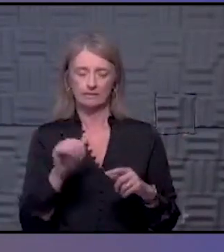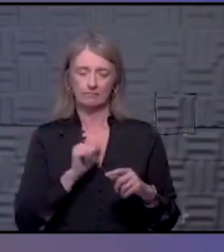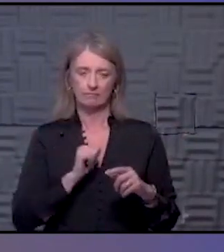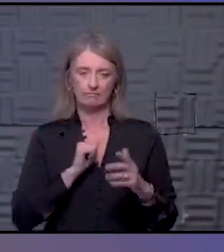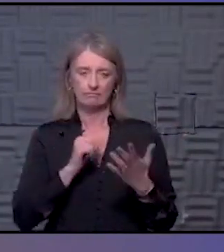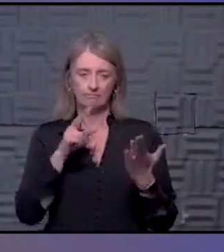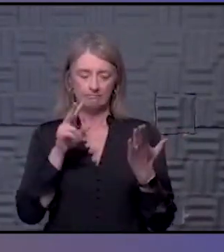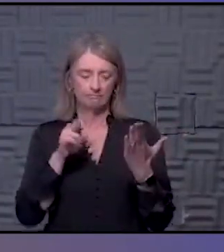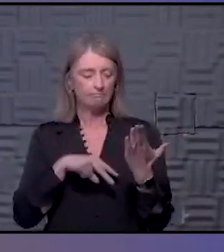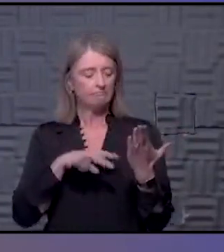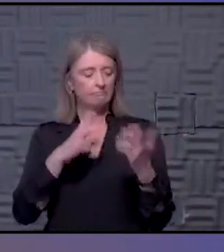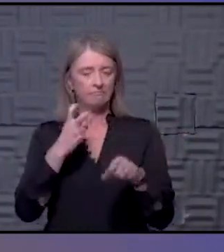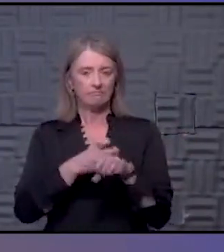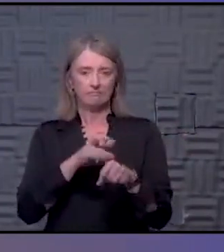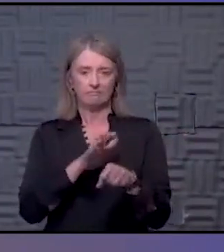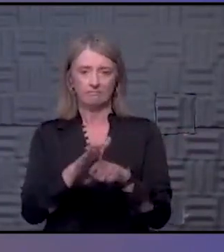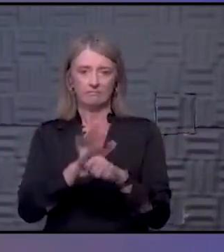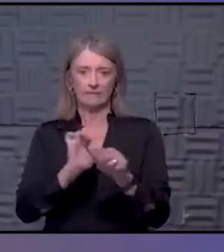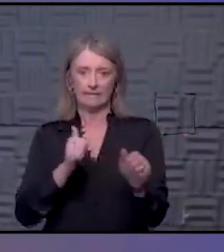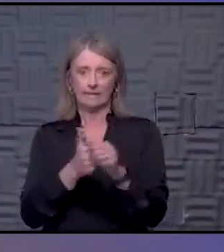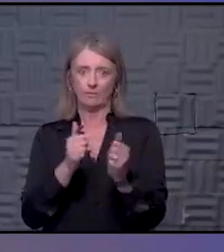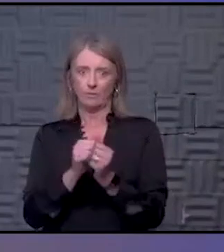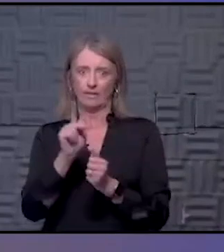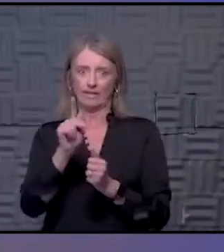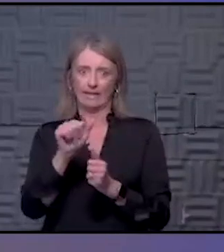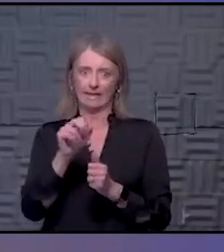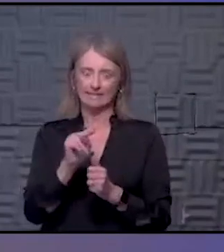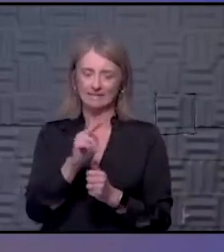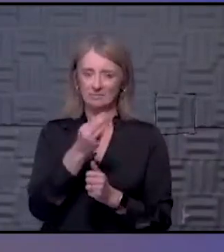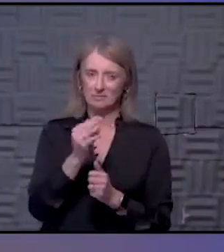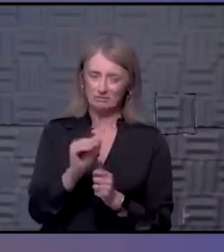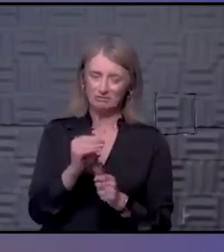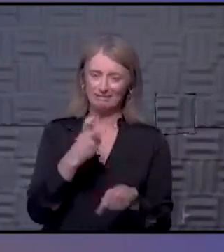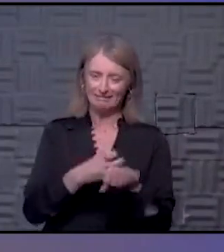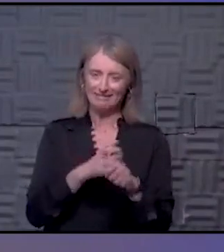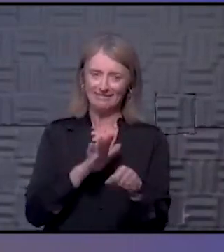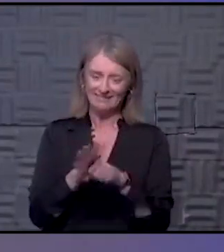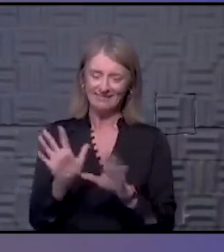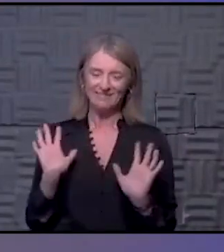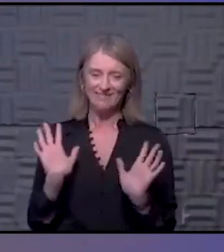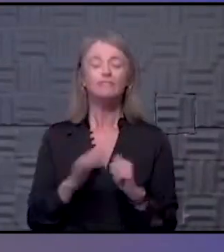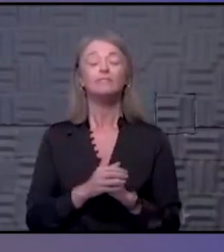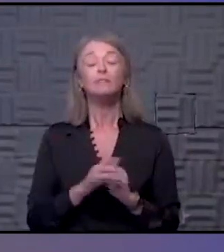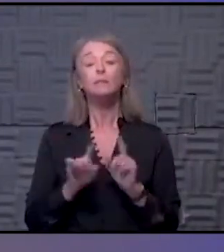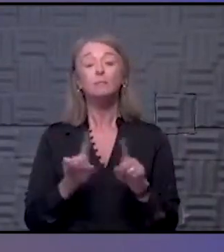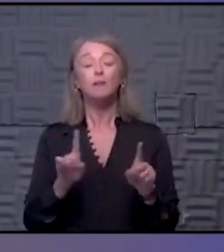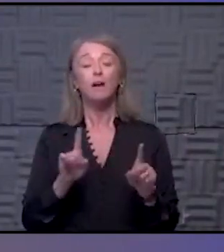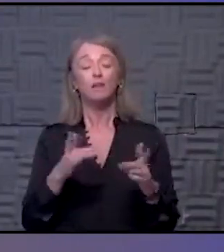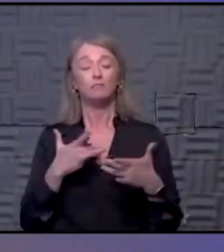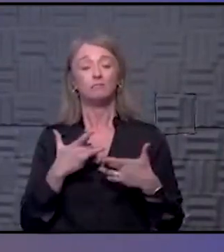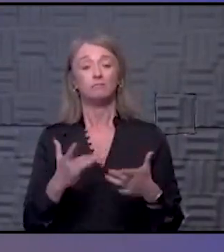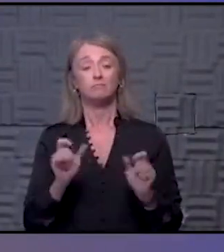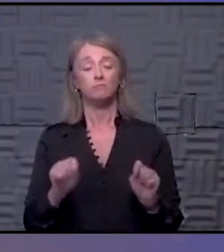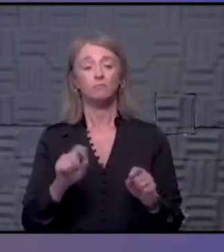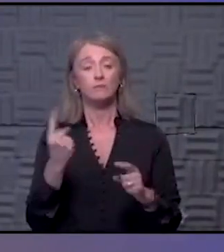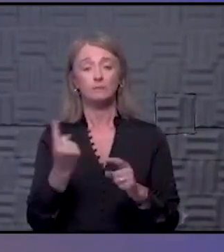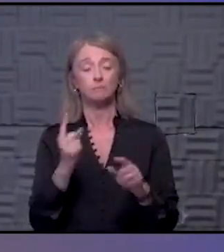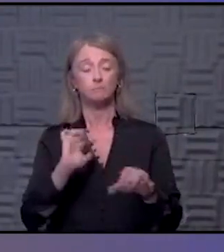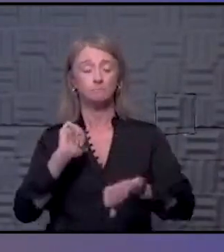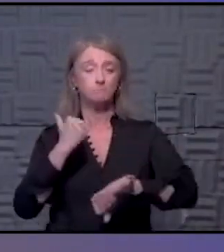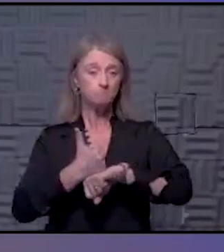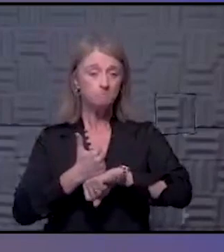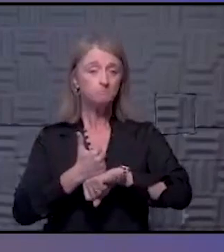D.C. guidelines. It's hard enough to keep up with Kansas and Missouri. Yeah. But that very likely could be something that they have in